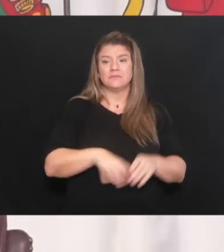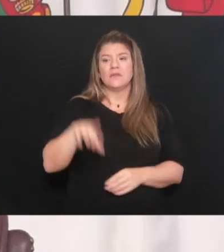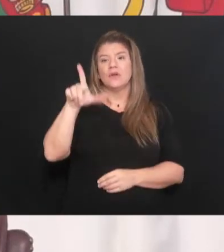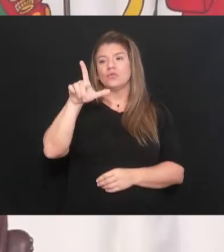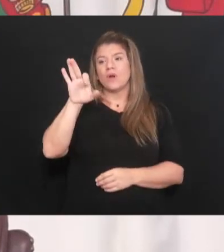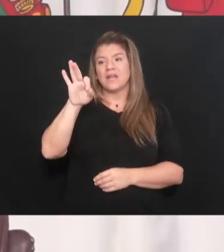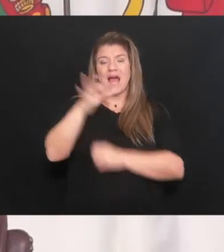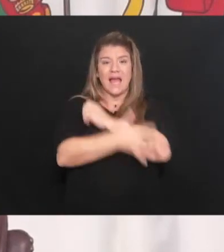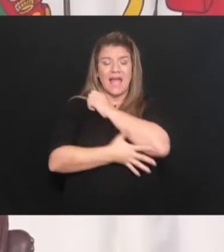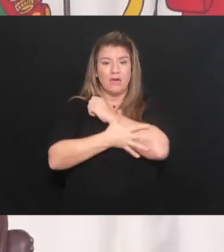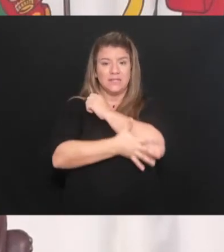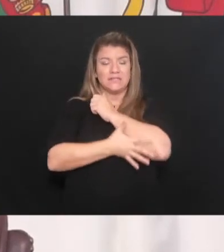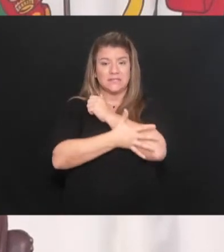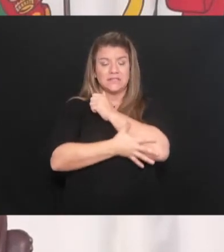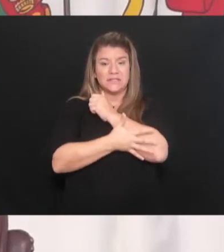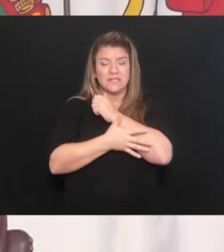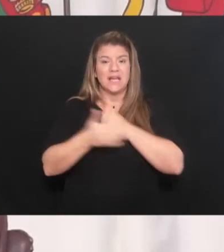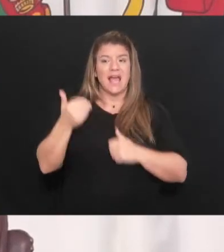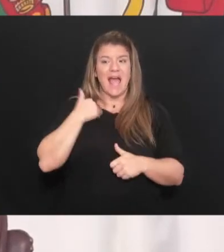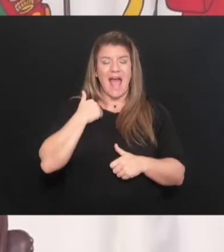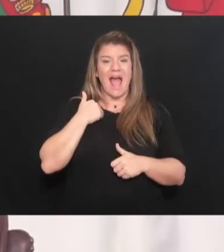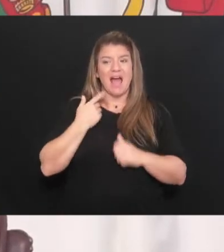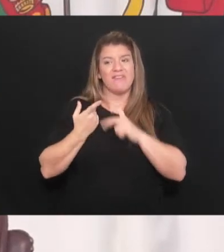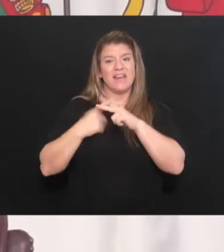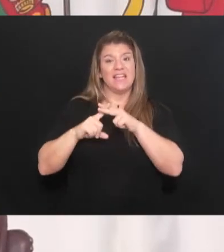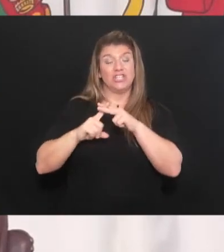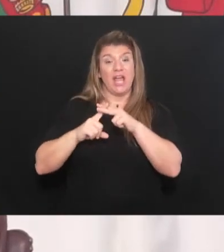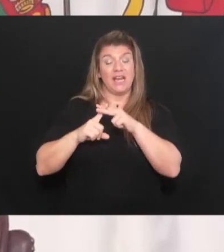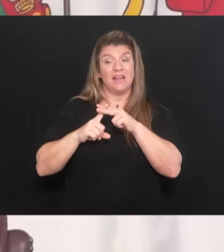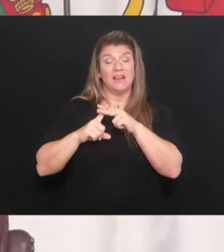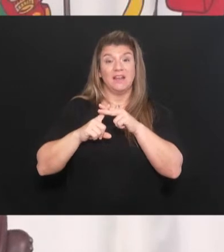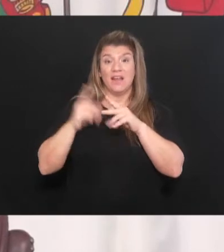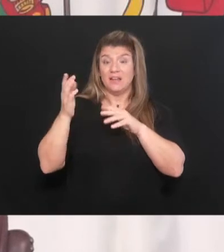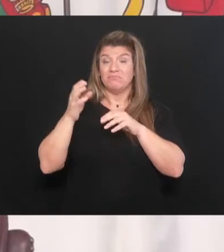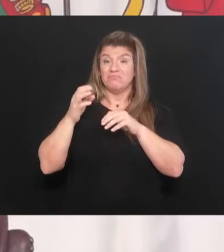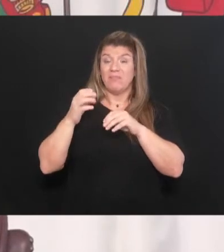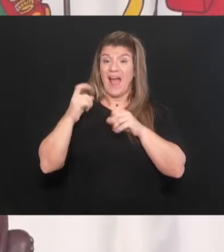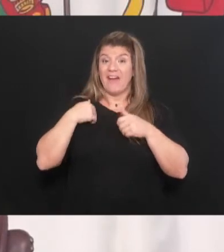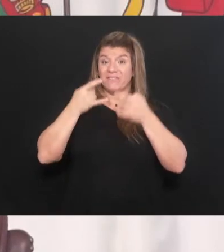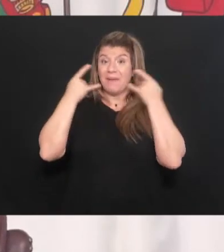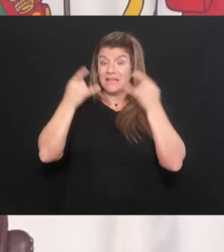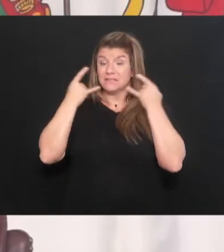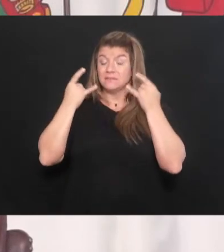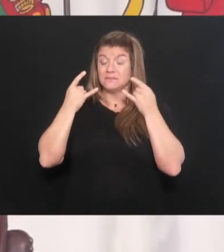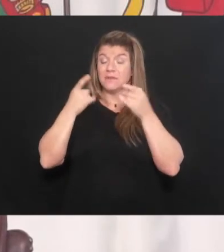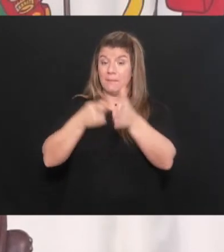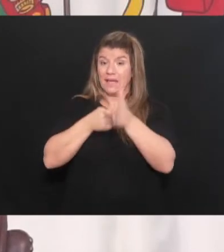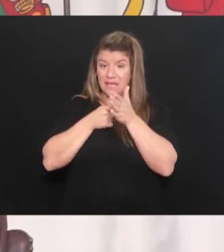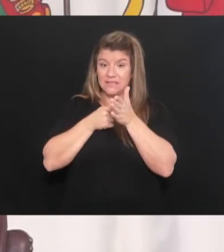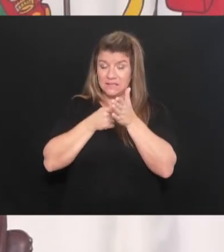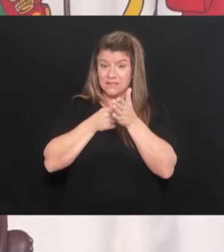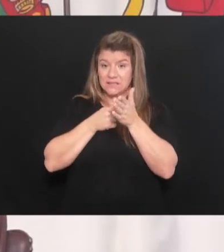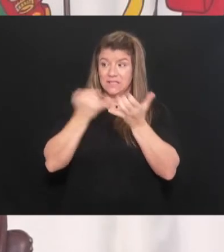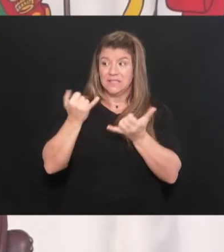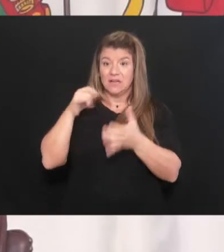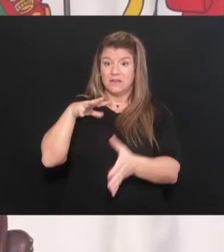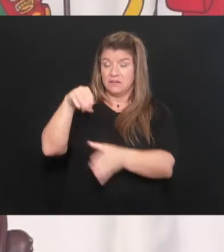29 counties have initiated, out of our 55, have initiated mask